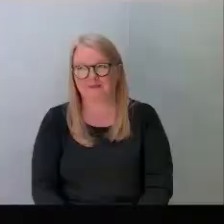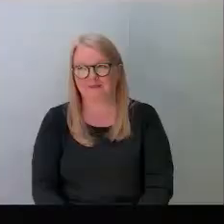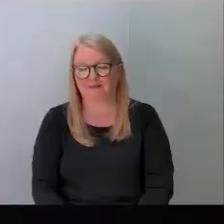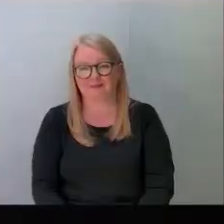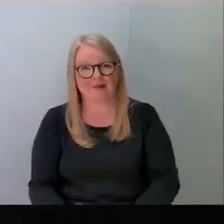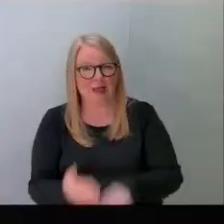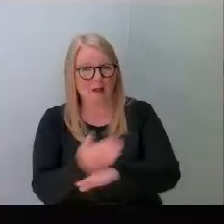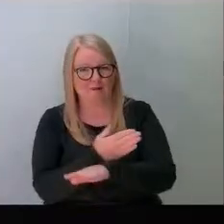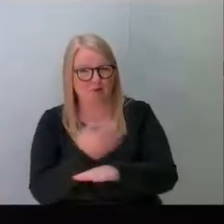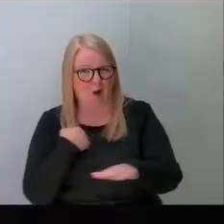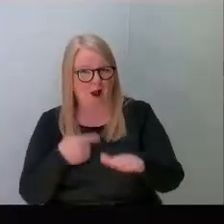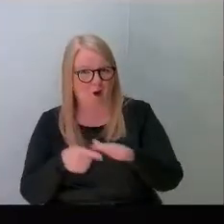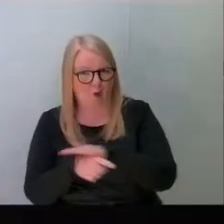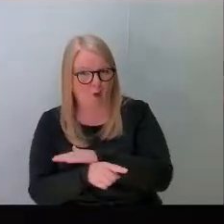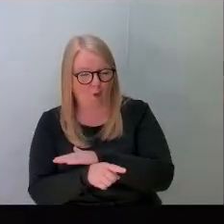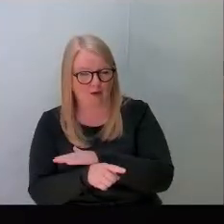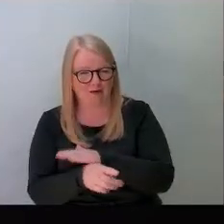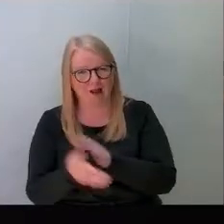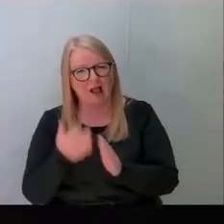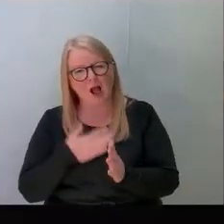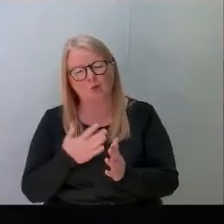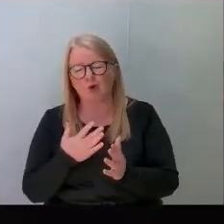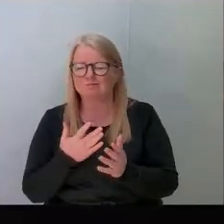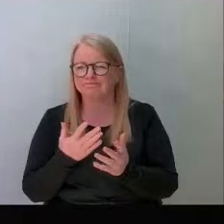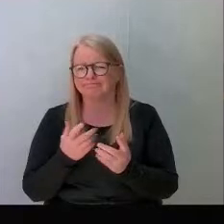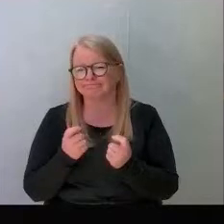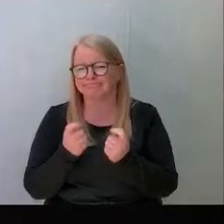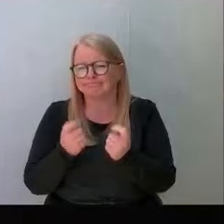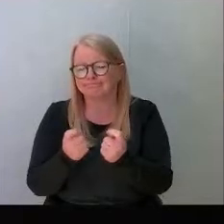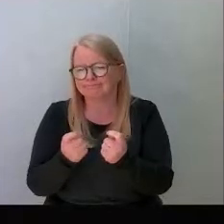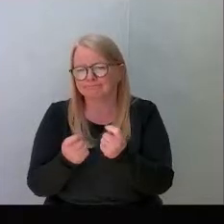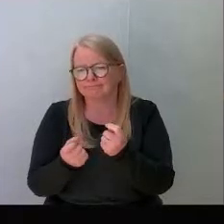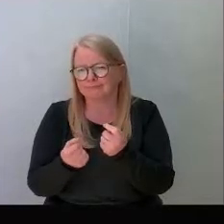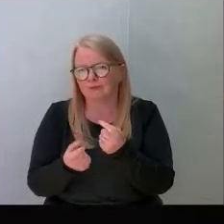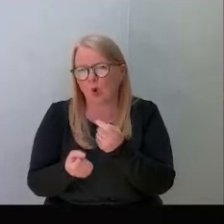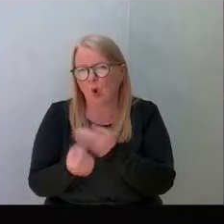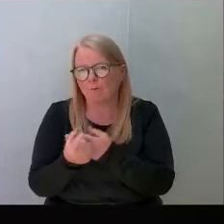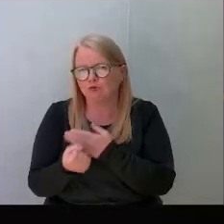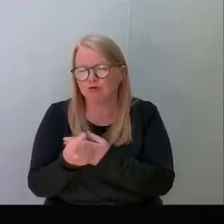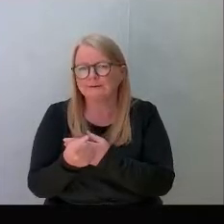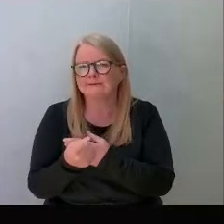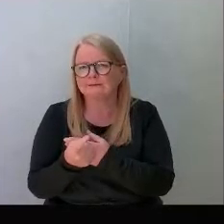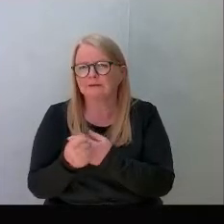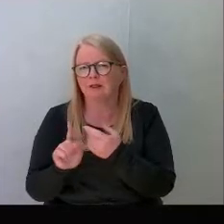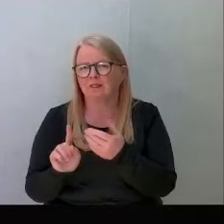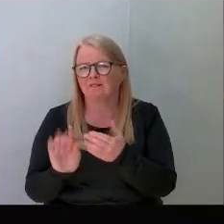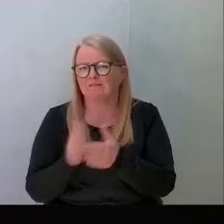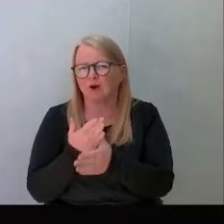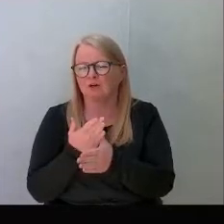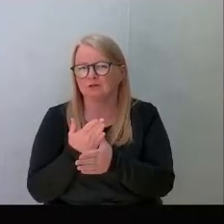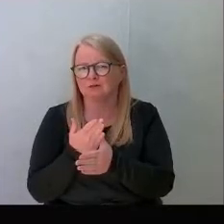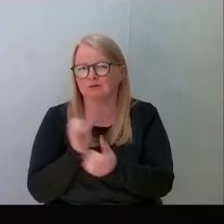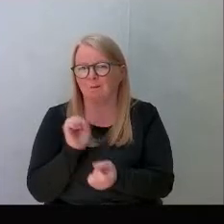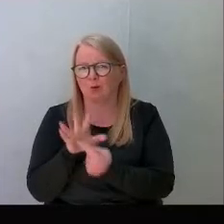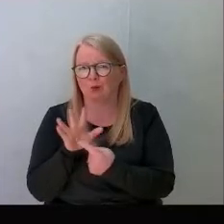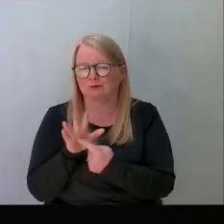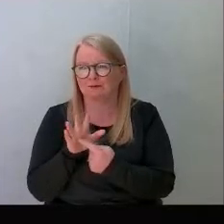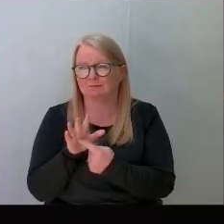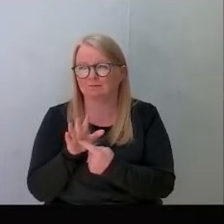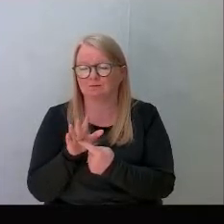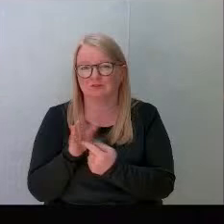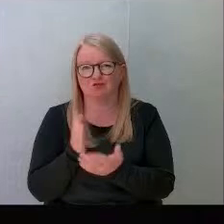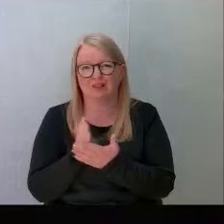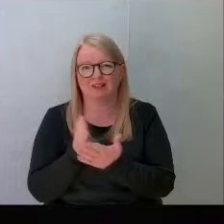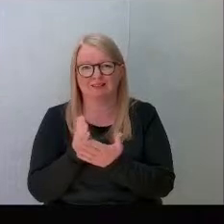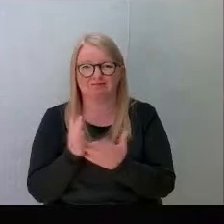So before I go, I want to give you a couple of opportunities. First opportunity is the most important one. It's the opportunity to